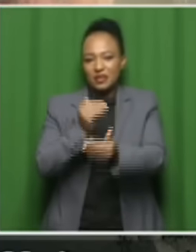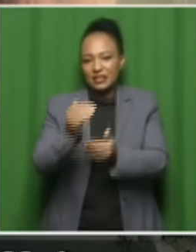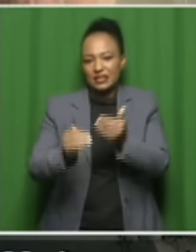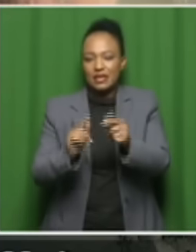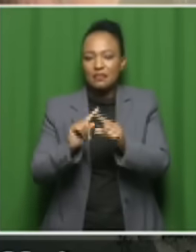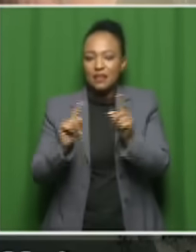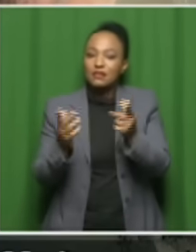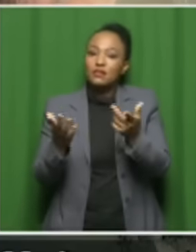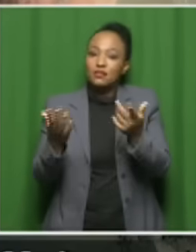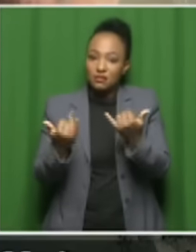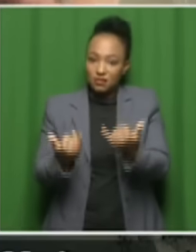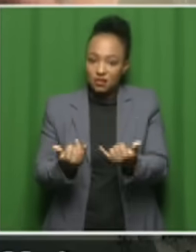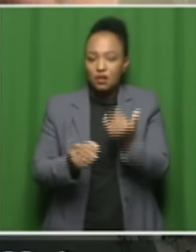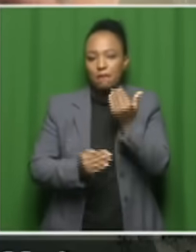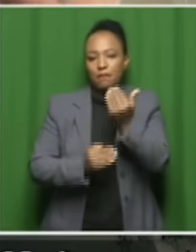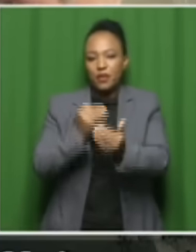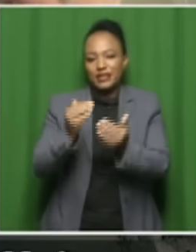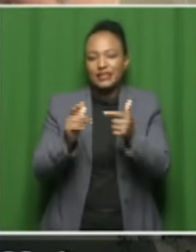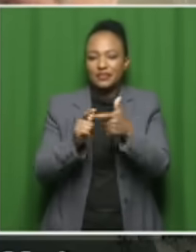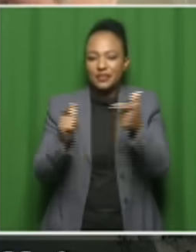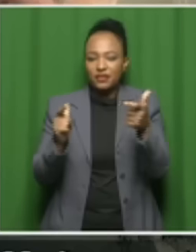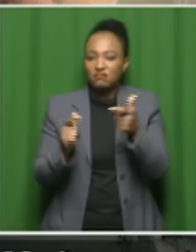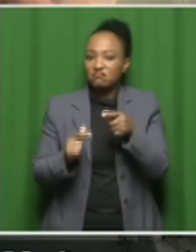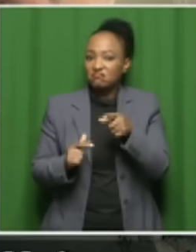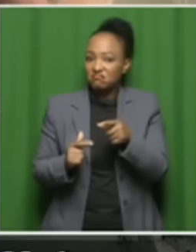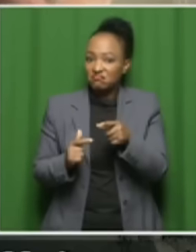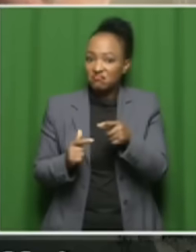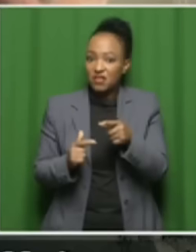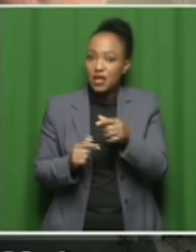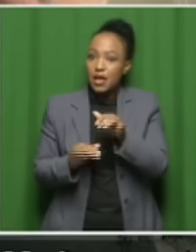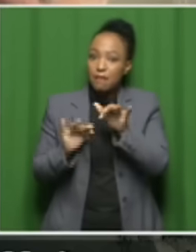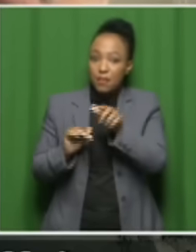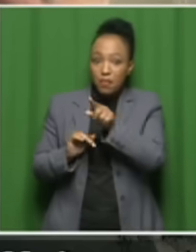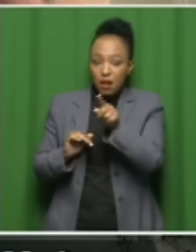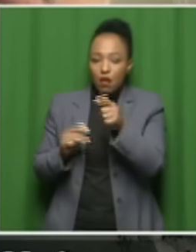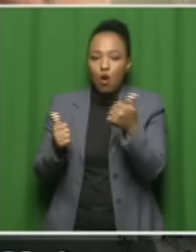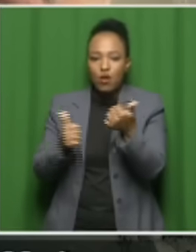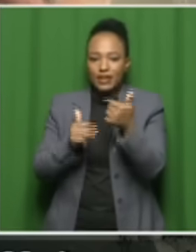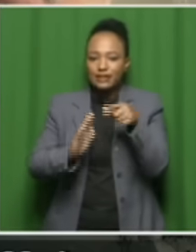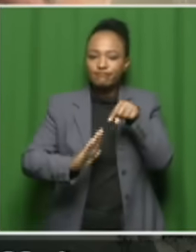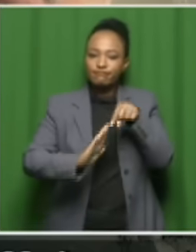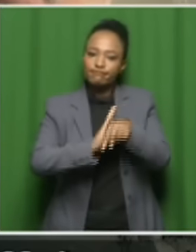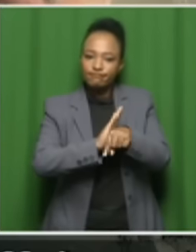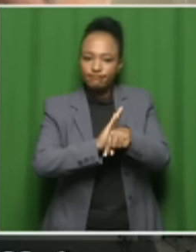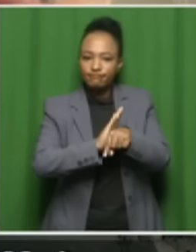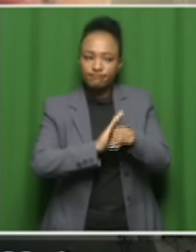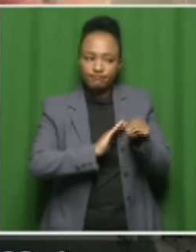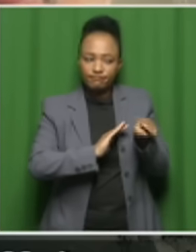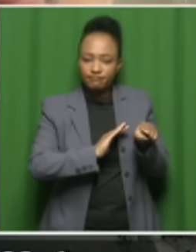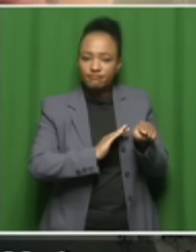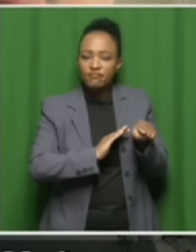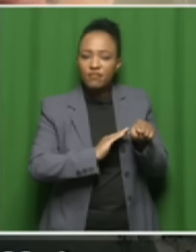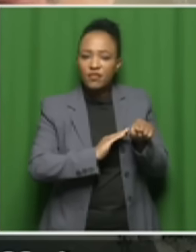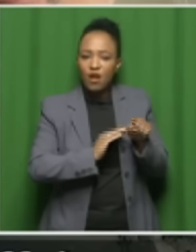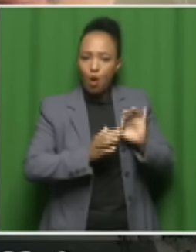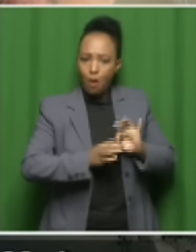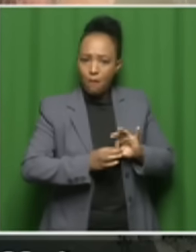Yeah. Practically speaking, what steps should affected individuals take now? And I mean, how